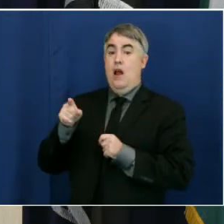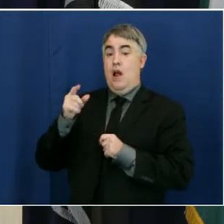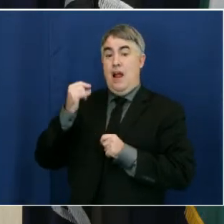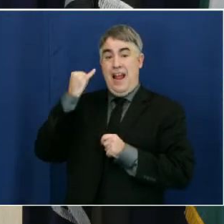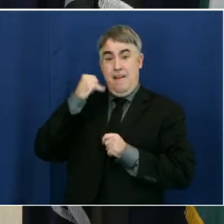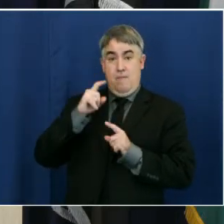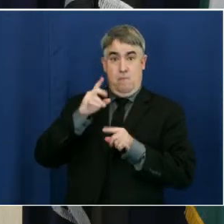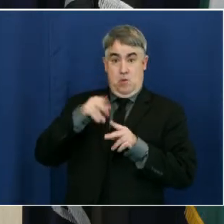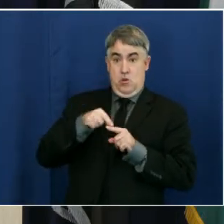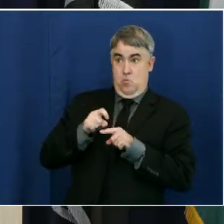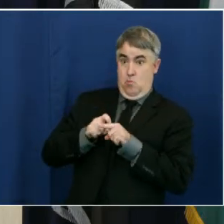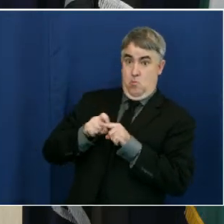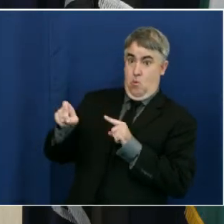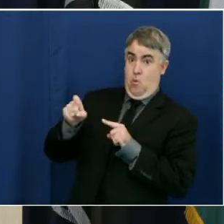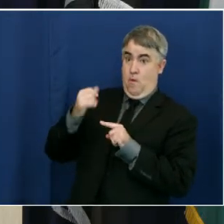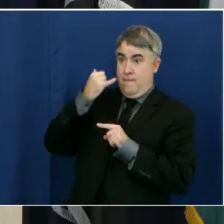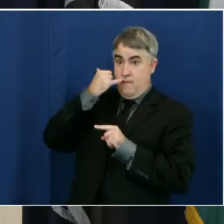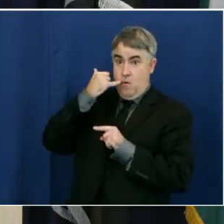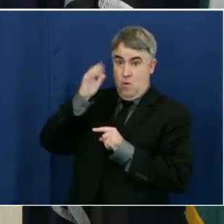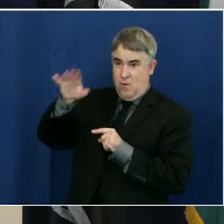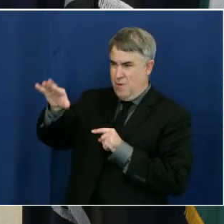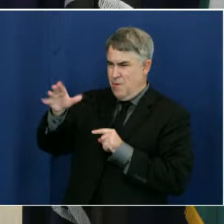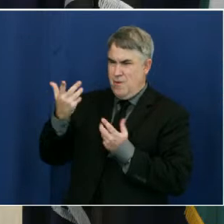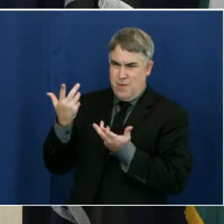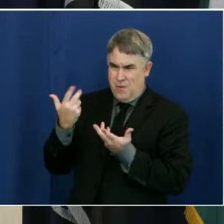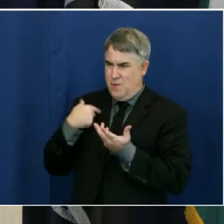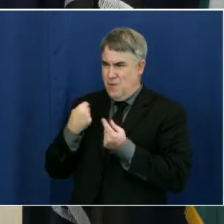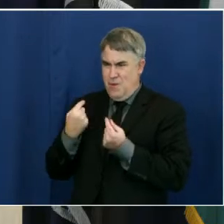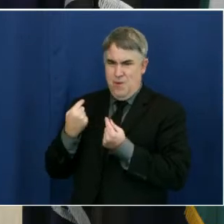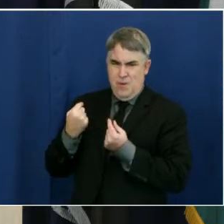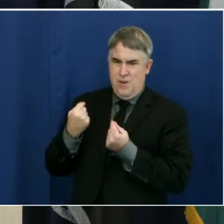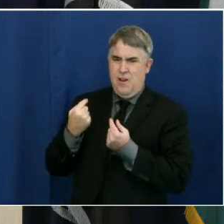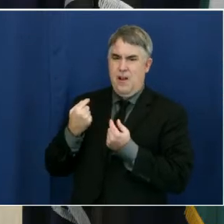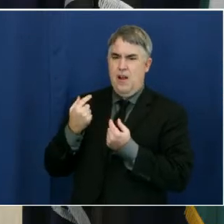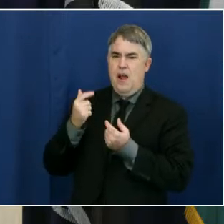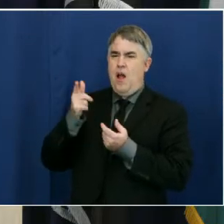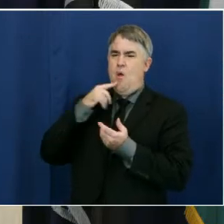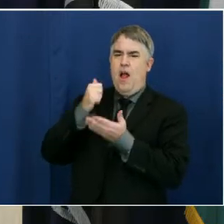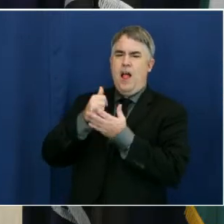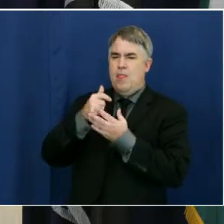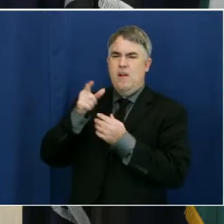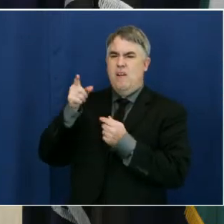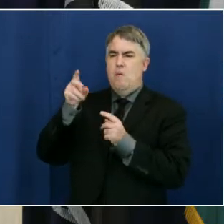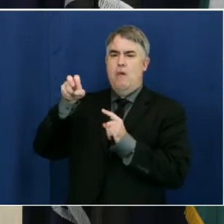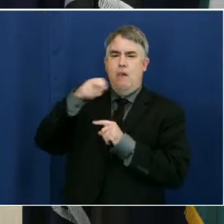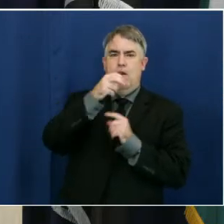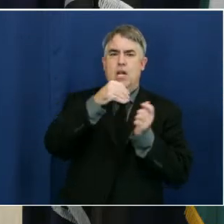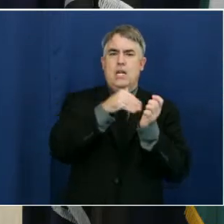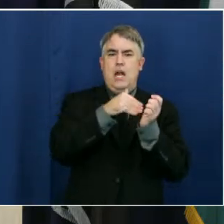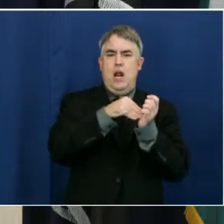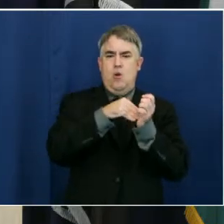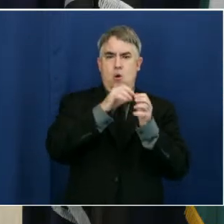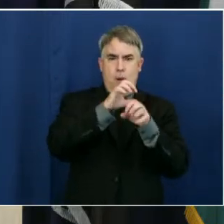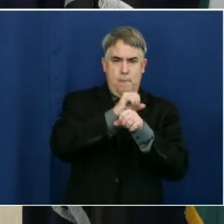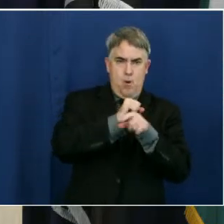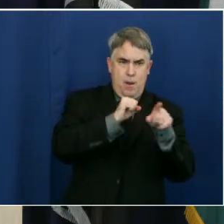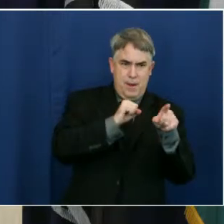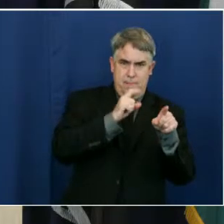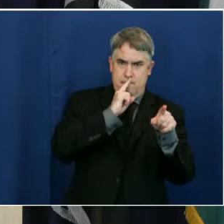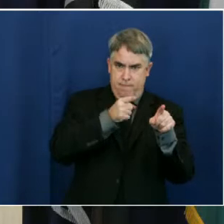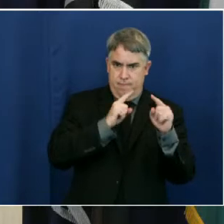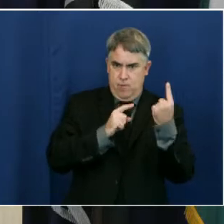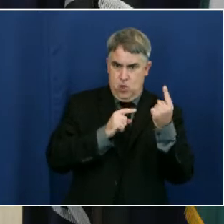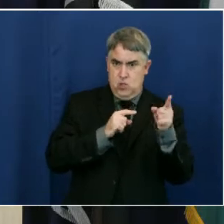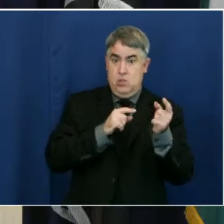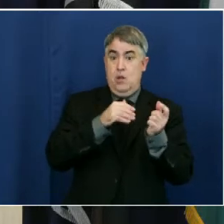someone on the phone, will be to try and connect them to their healthcare provider and help them get an appointment. But again, healthcare providers have tremendous challenges